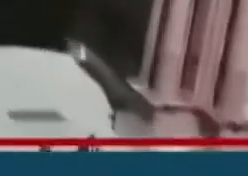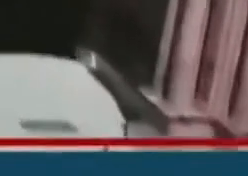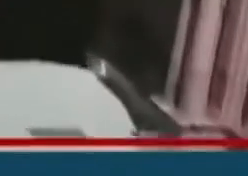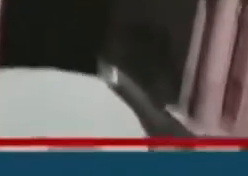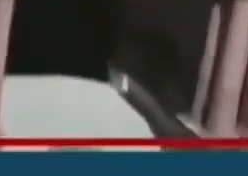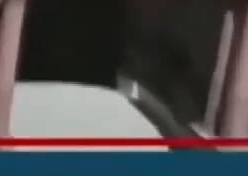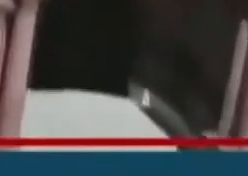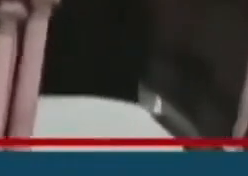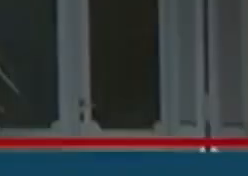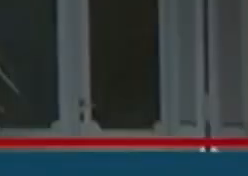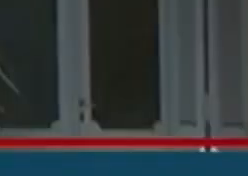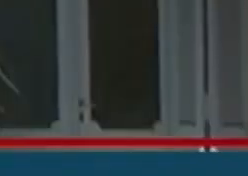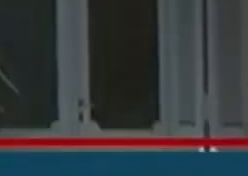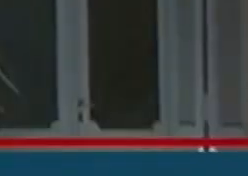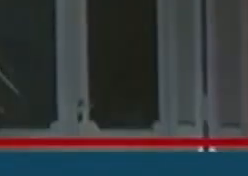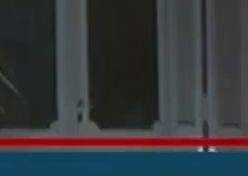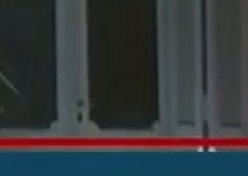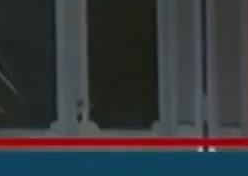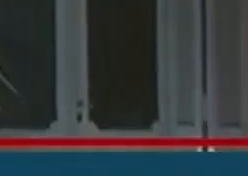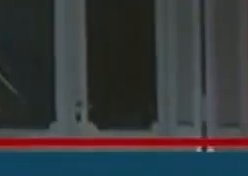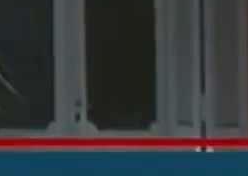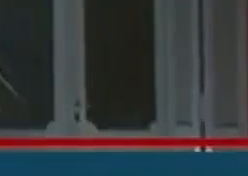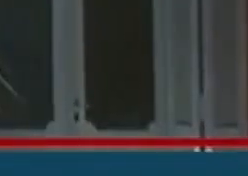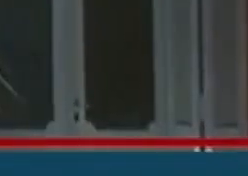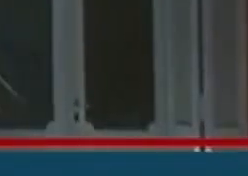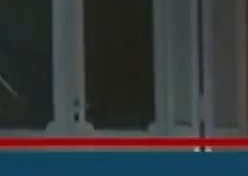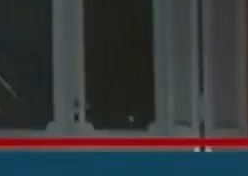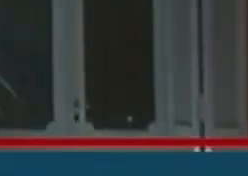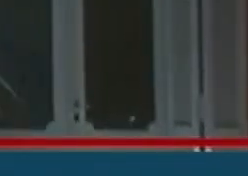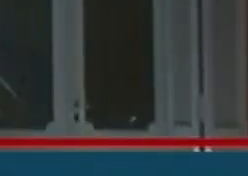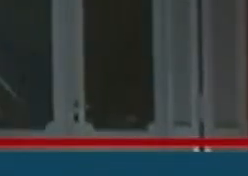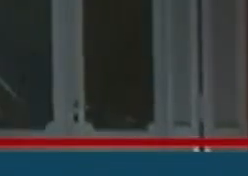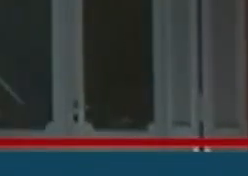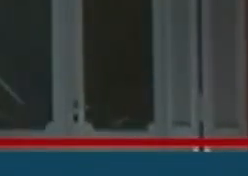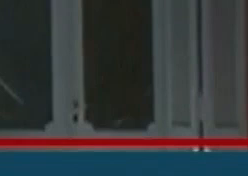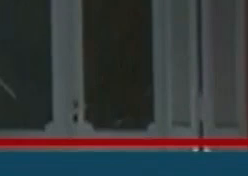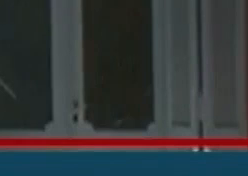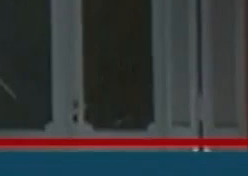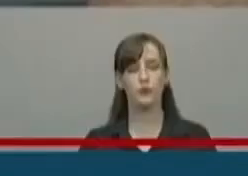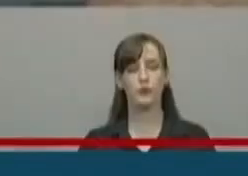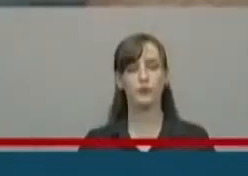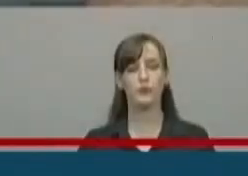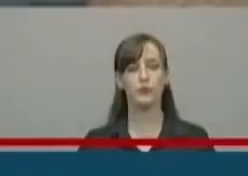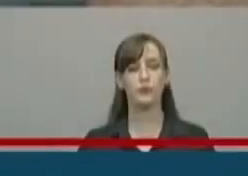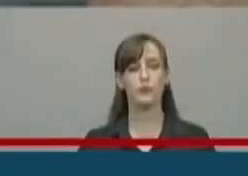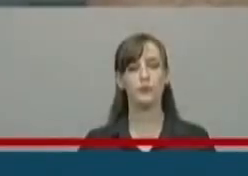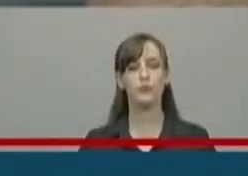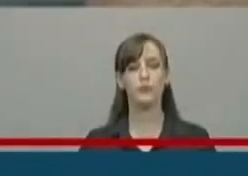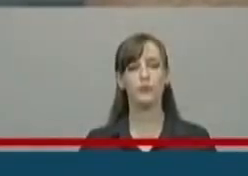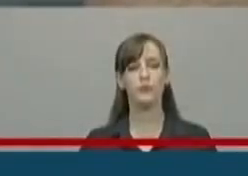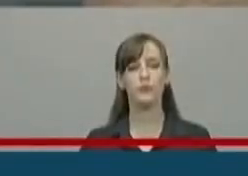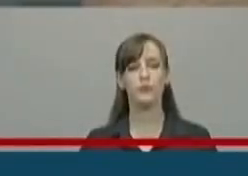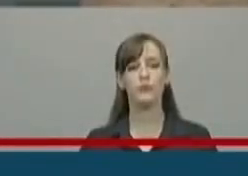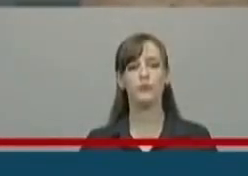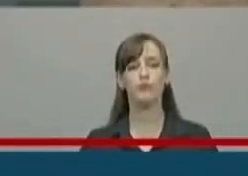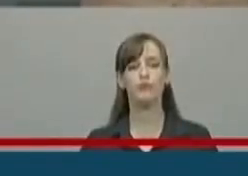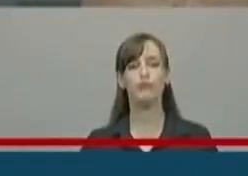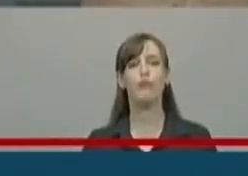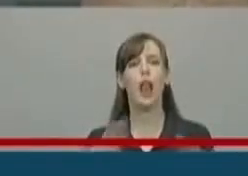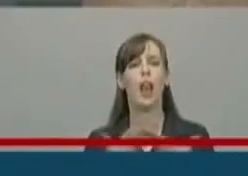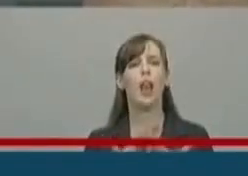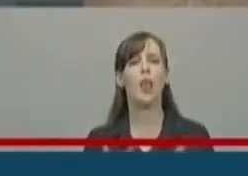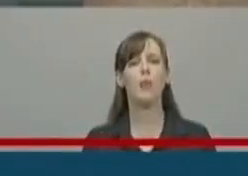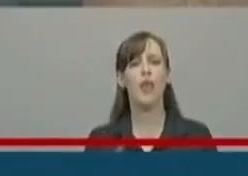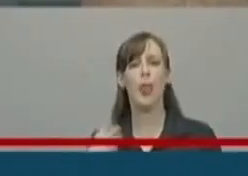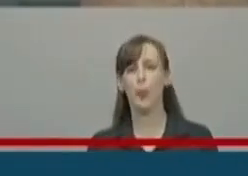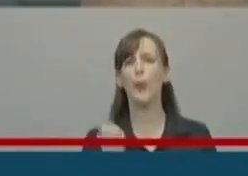lead to increases of between 65% and 150% on average, depending on the economic level of the